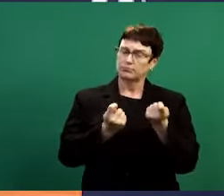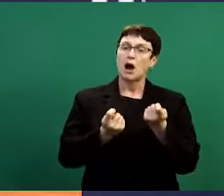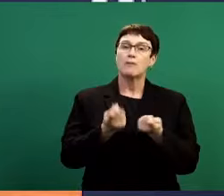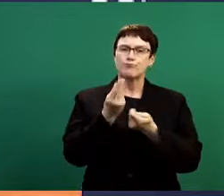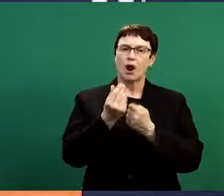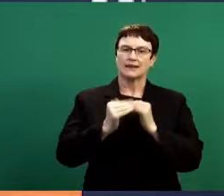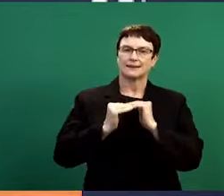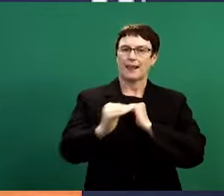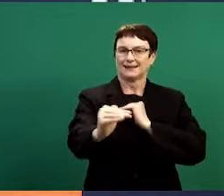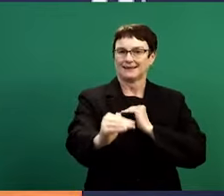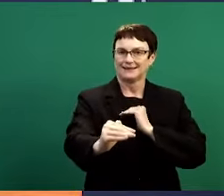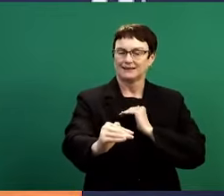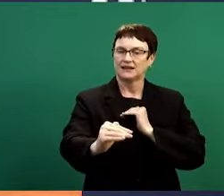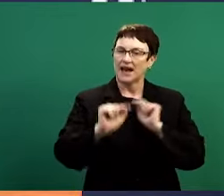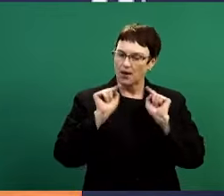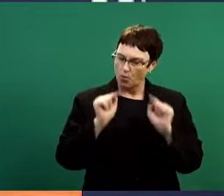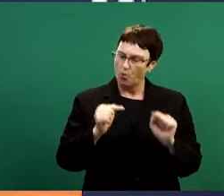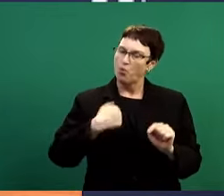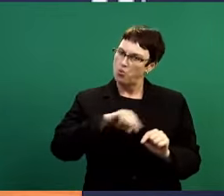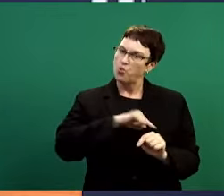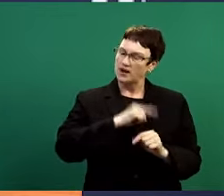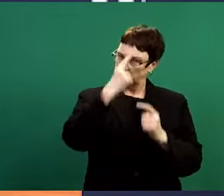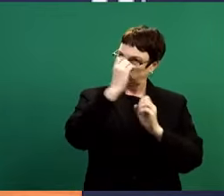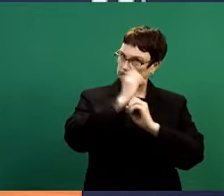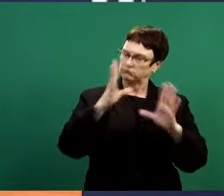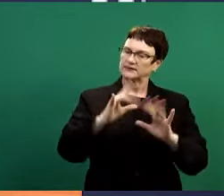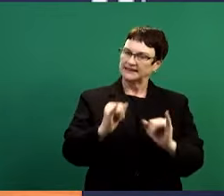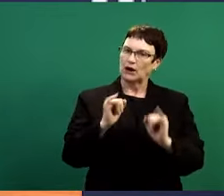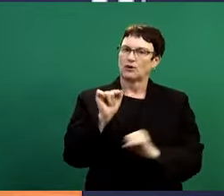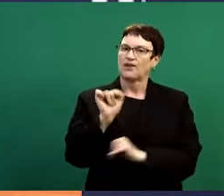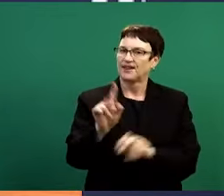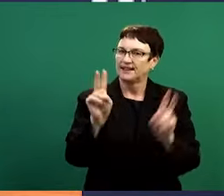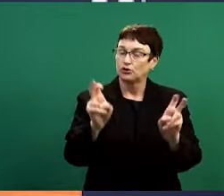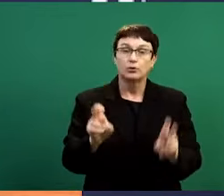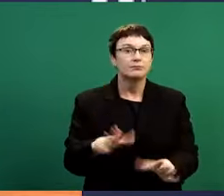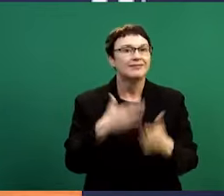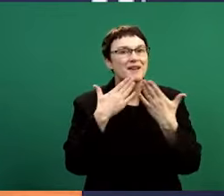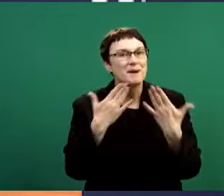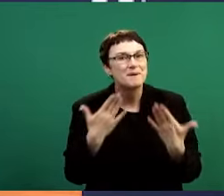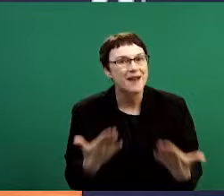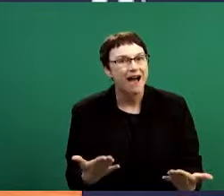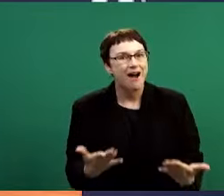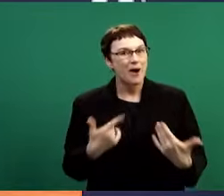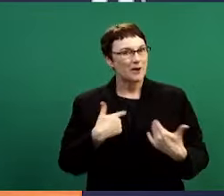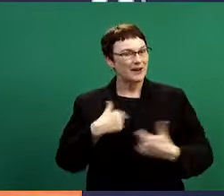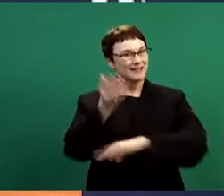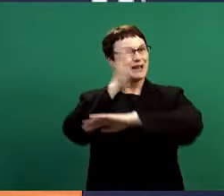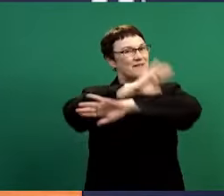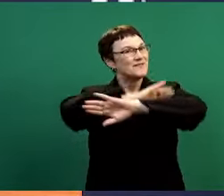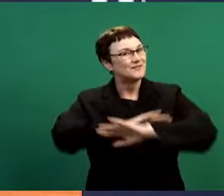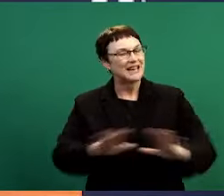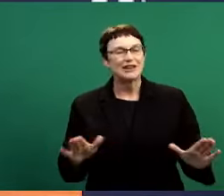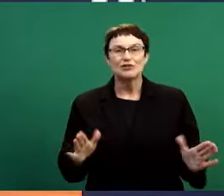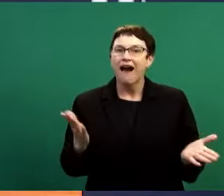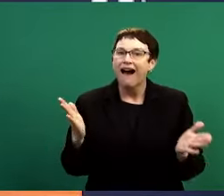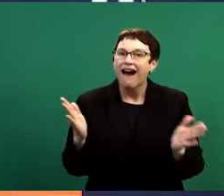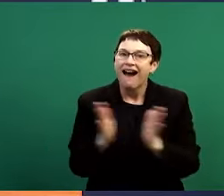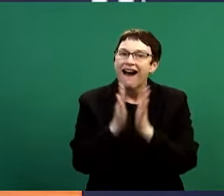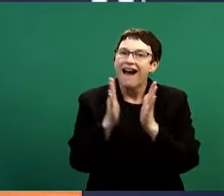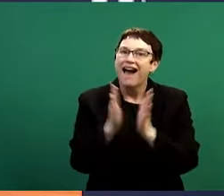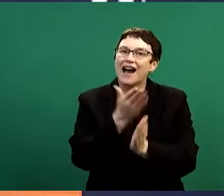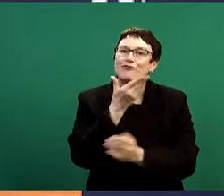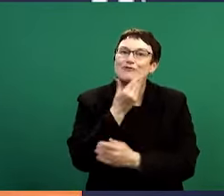That concludes the proceedings for today. Have a happy holidays, Merry